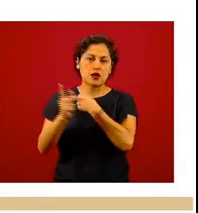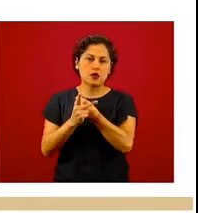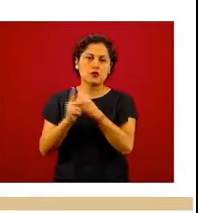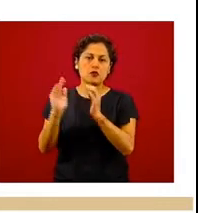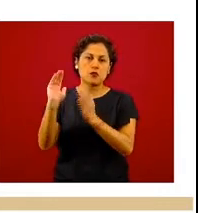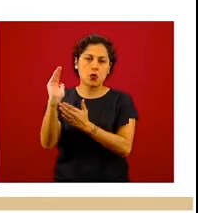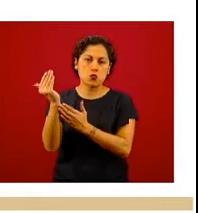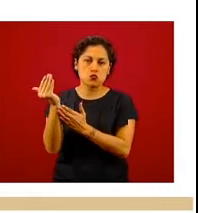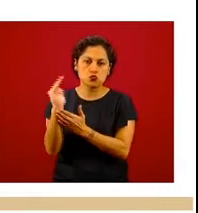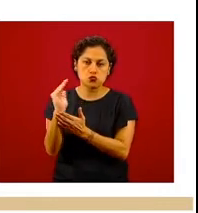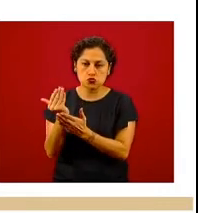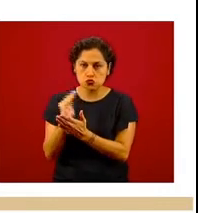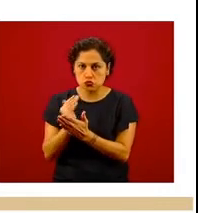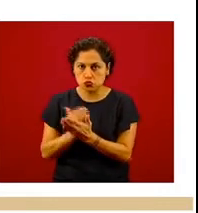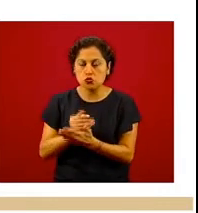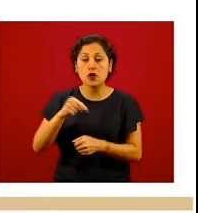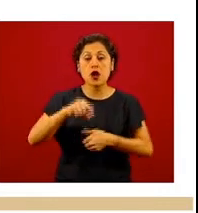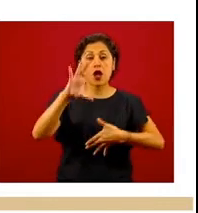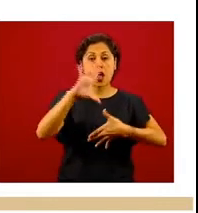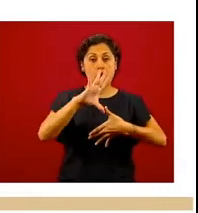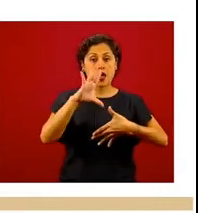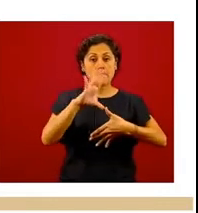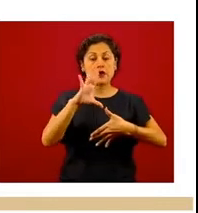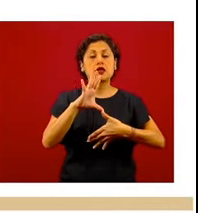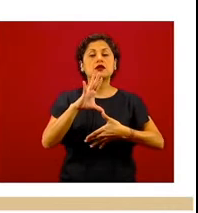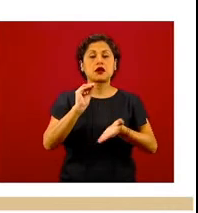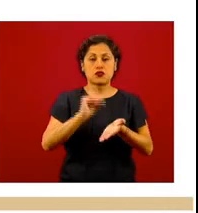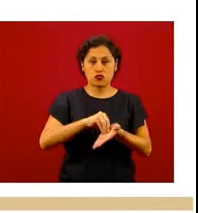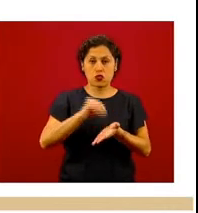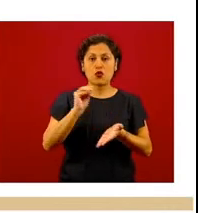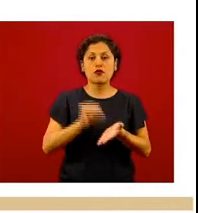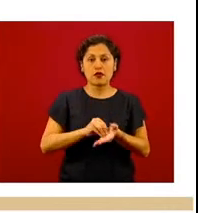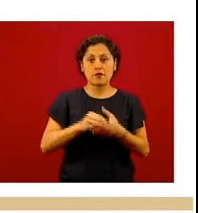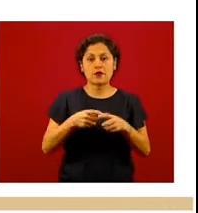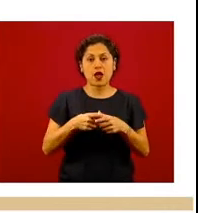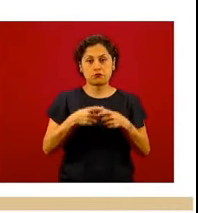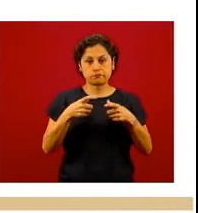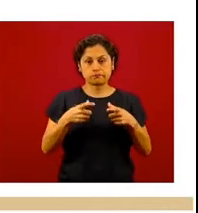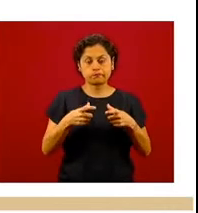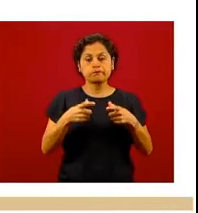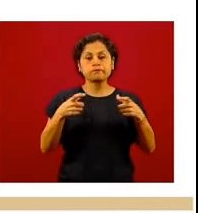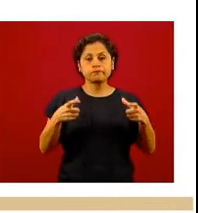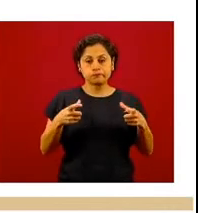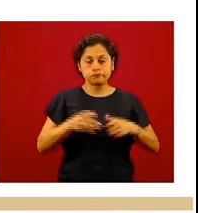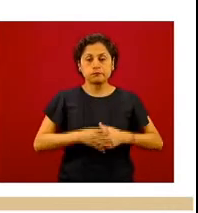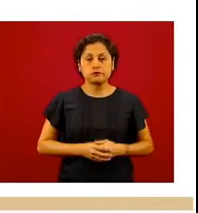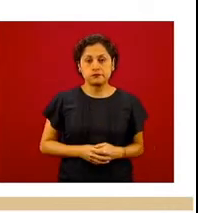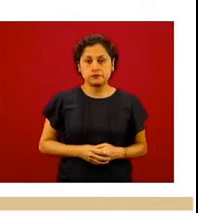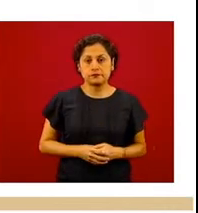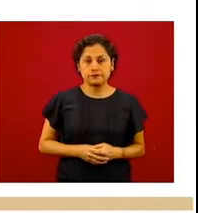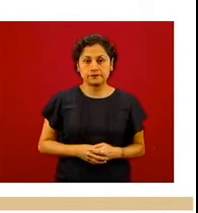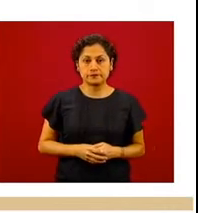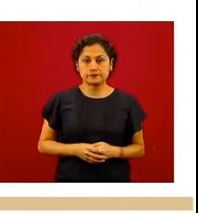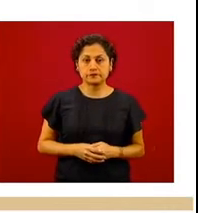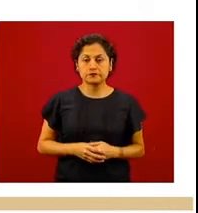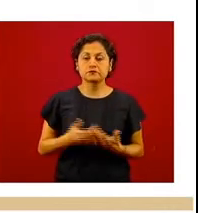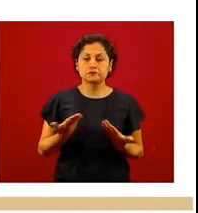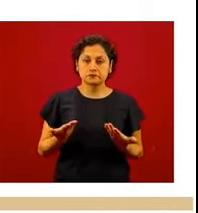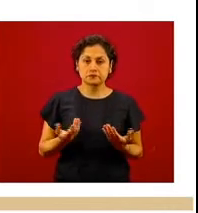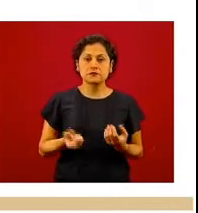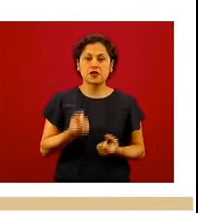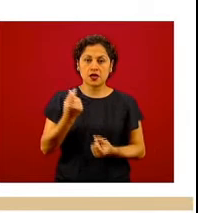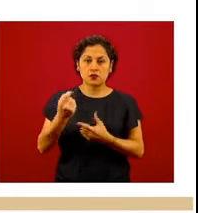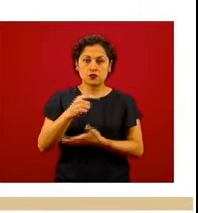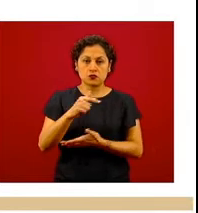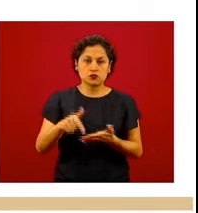to decrease in that region. But in the Americas, transmission levels are still continuing at the same rate, and it's gone